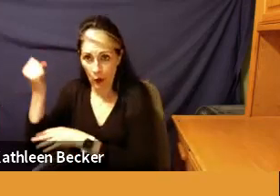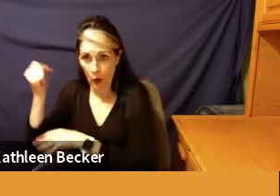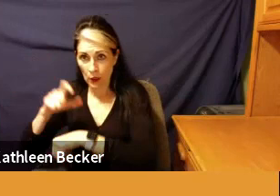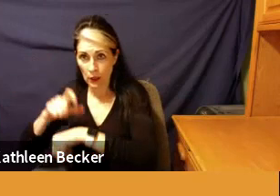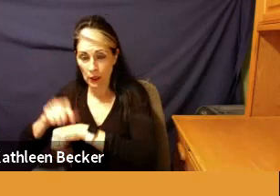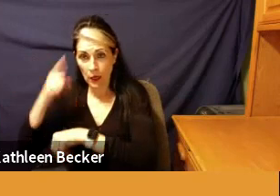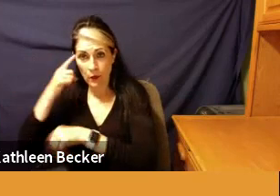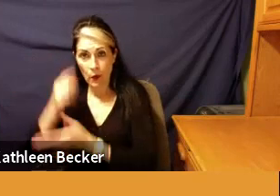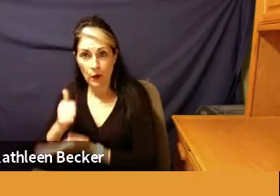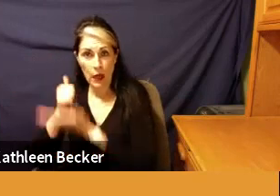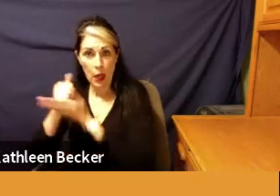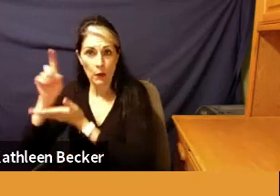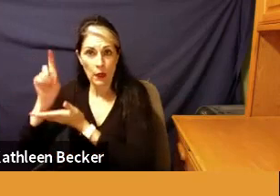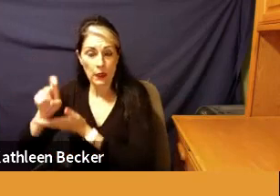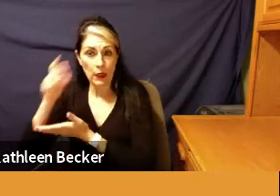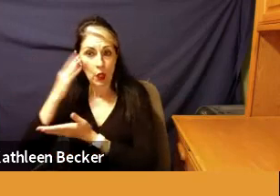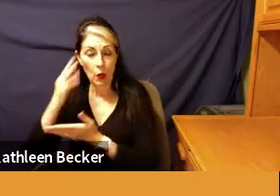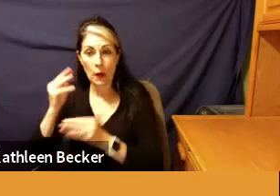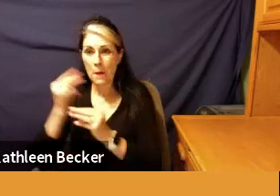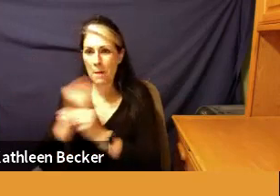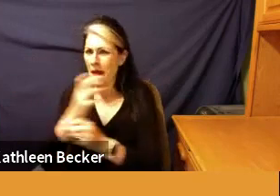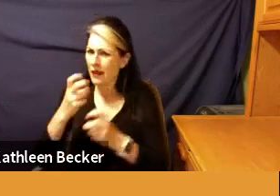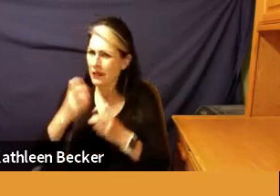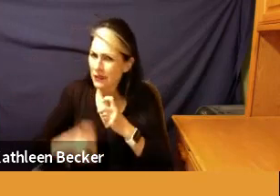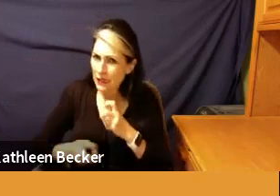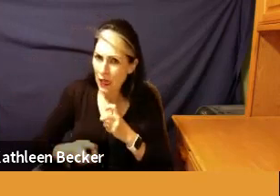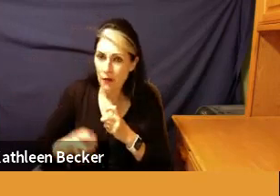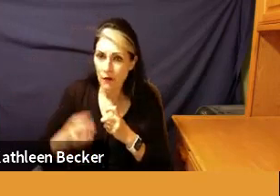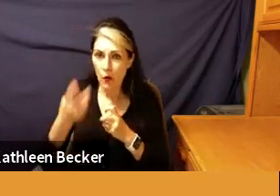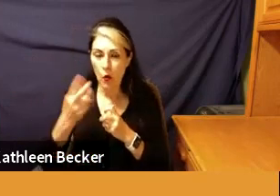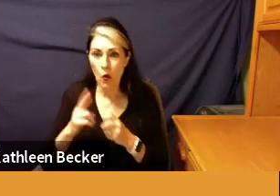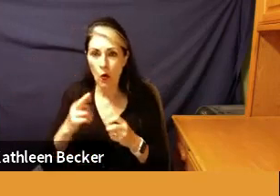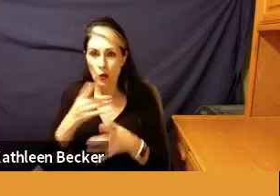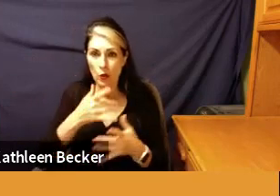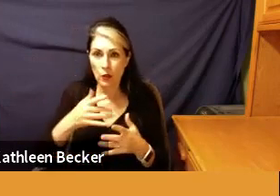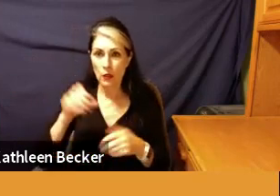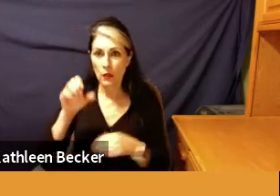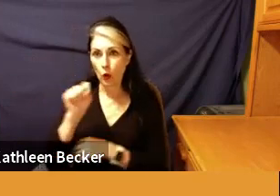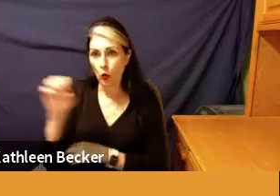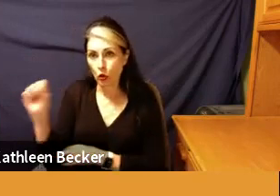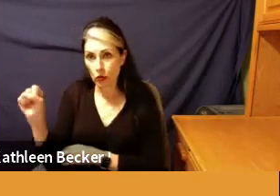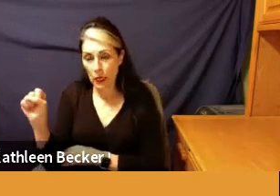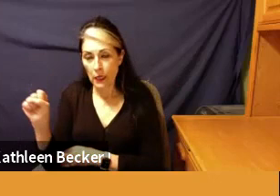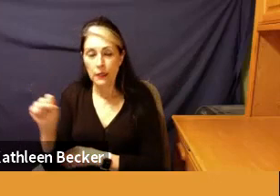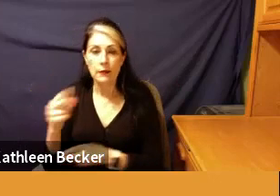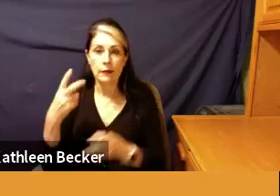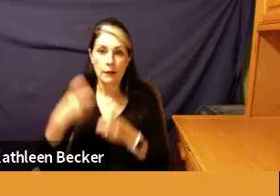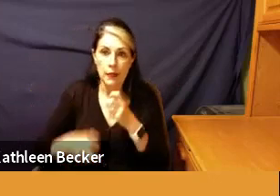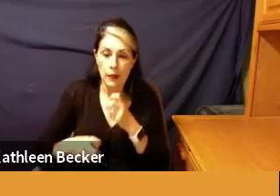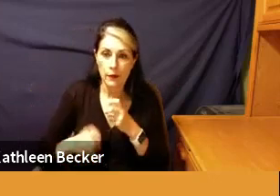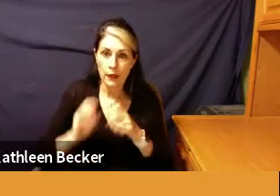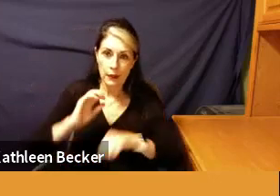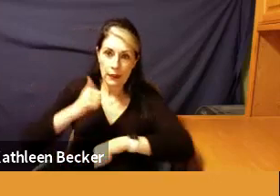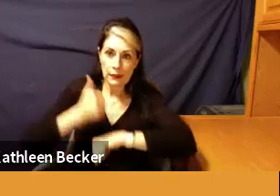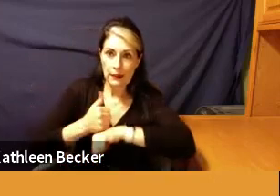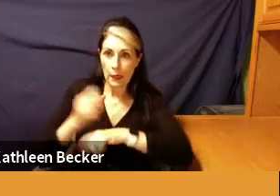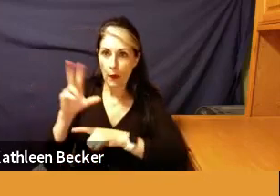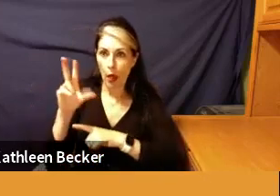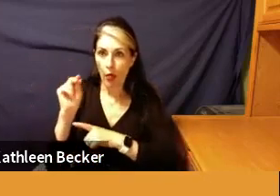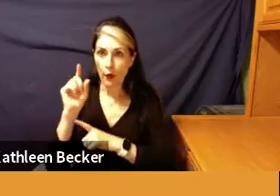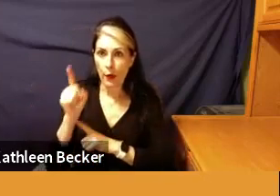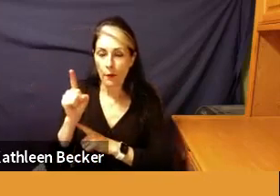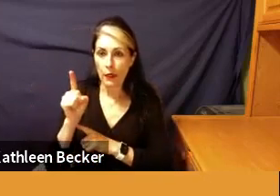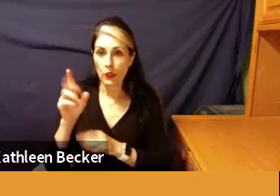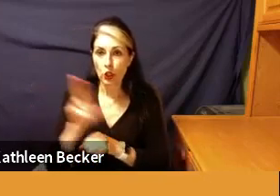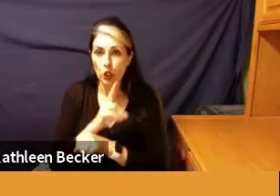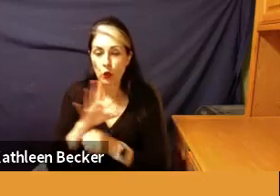need. Knowing math is hard for me or social studies is hard for me, I'm going to need to set 30 minutes aside to